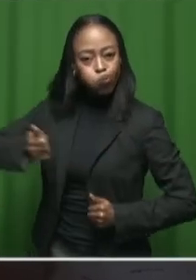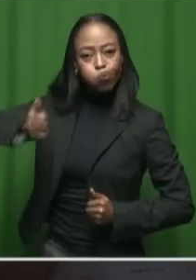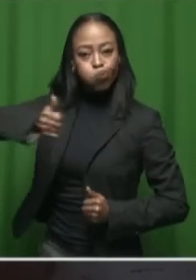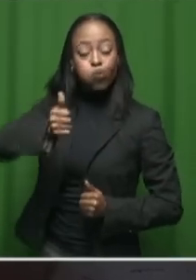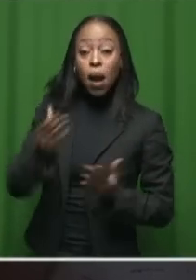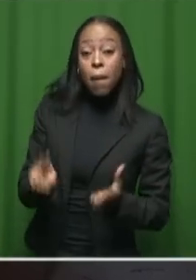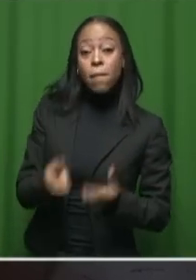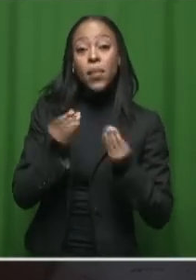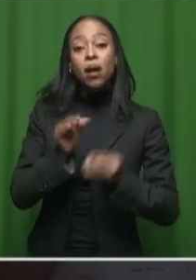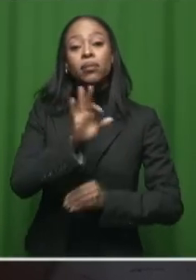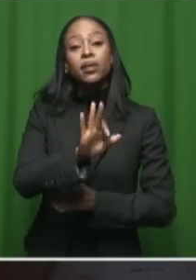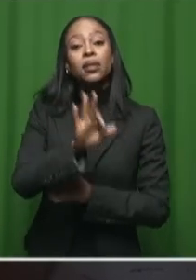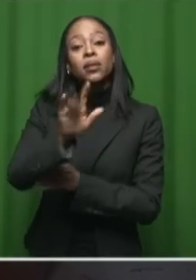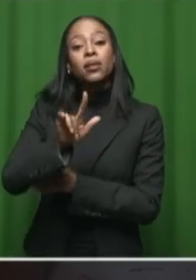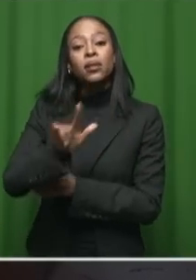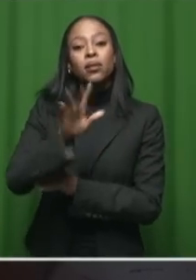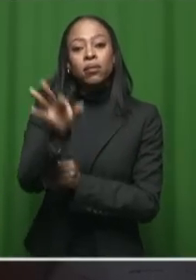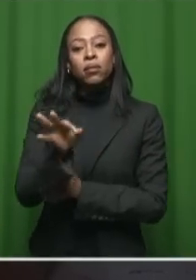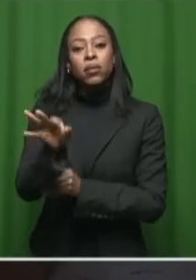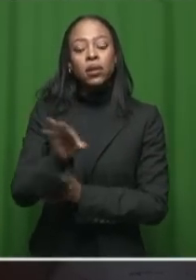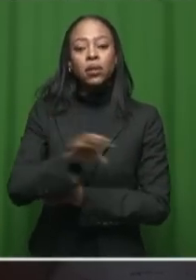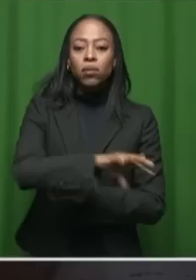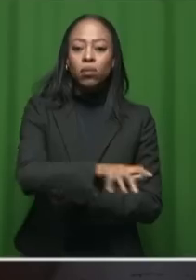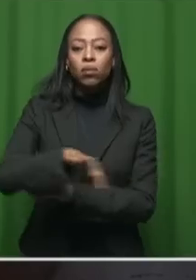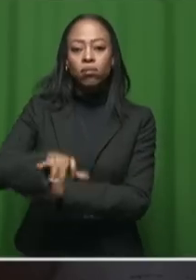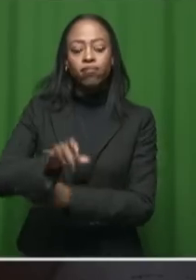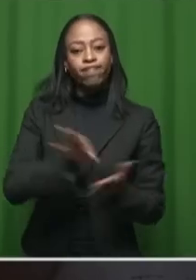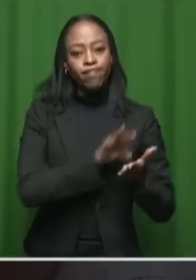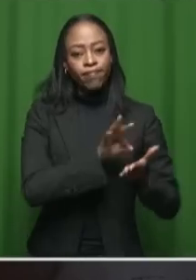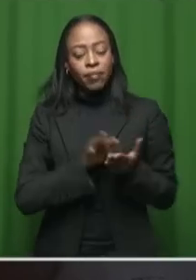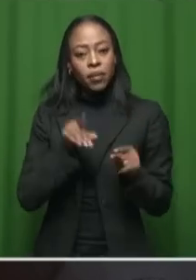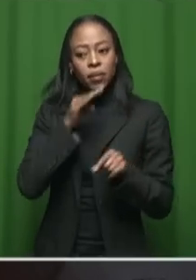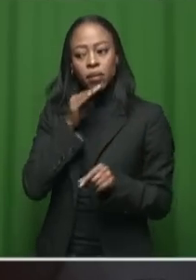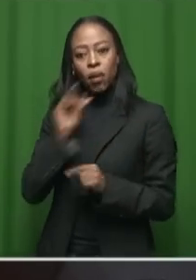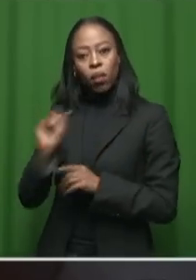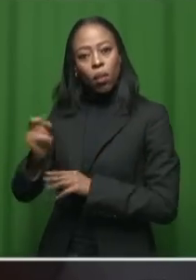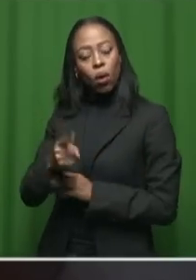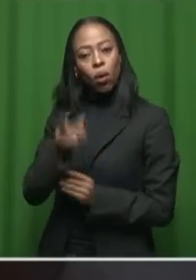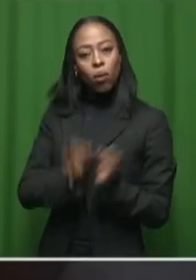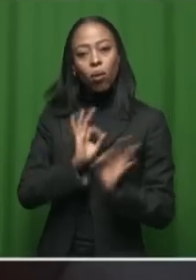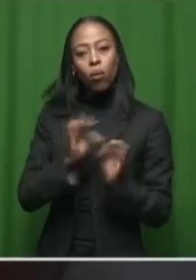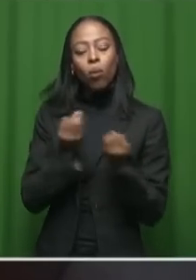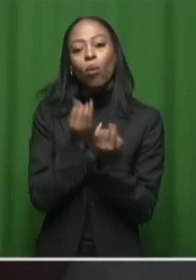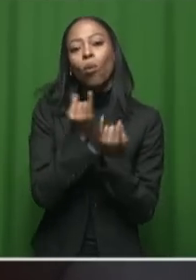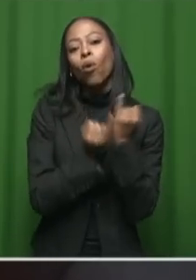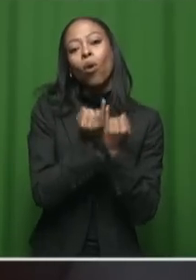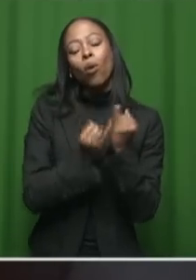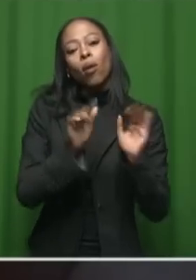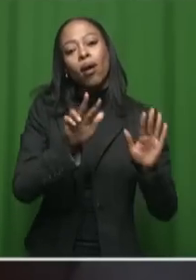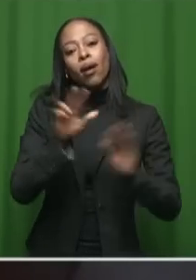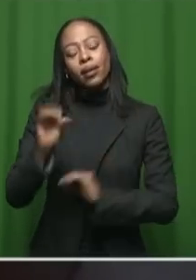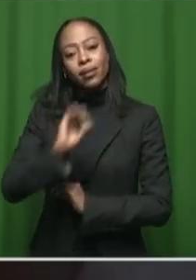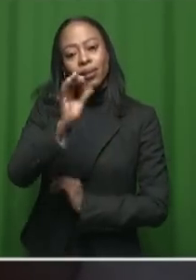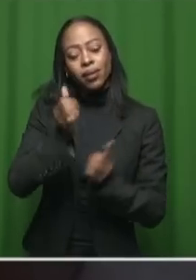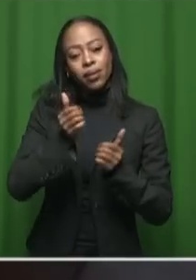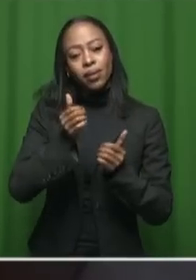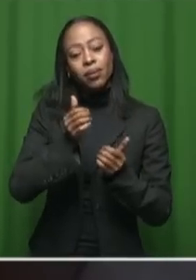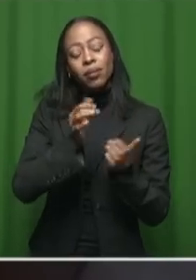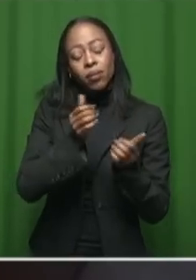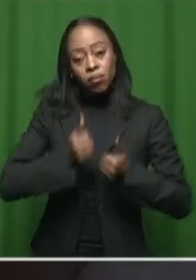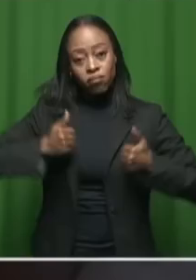garnering 37% of the provincial vote. That's, all these parties jostling for 80 seats in the provincial